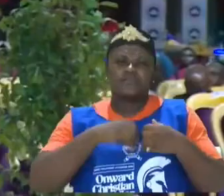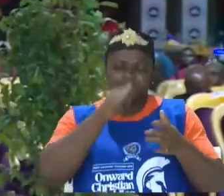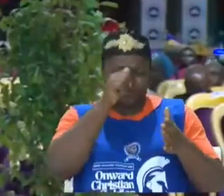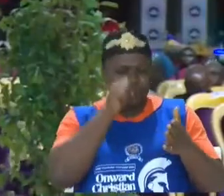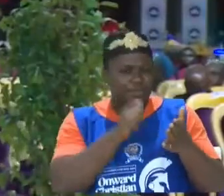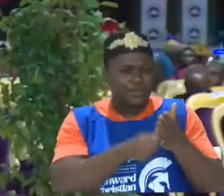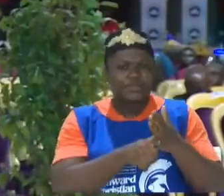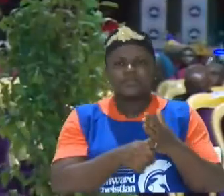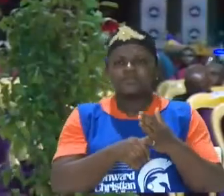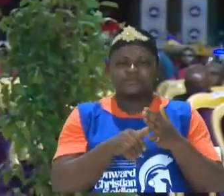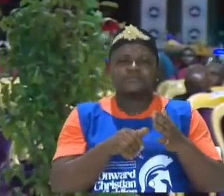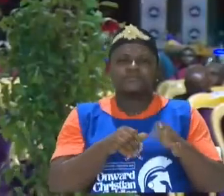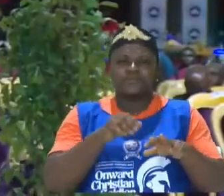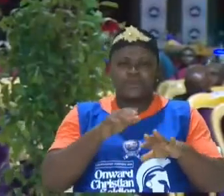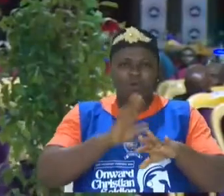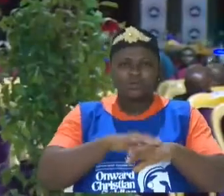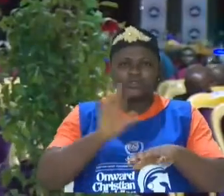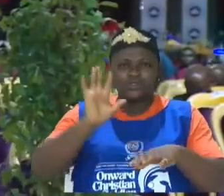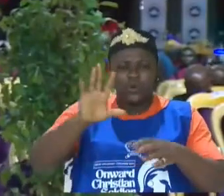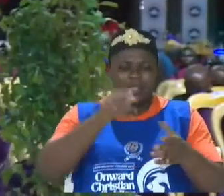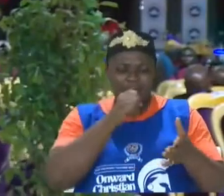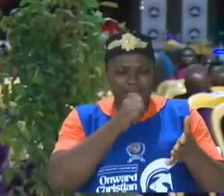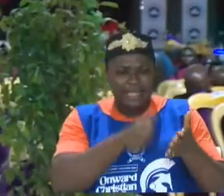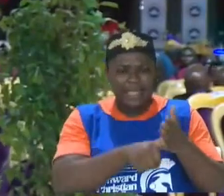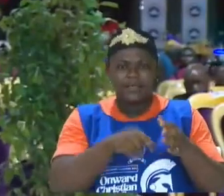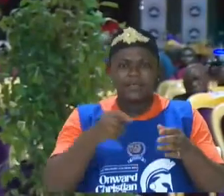to hear your testimony.